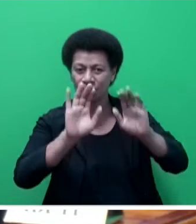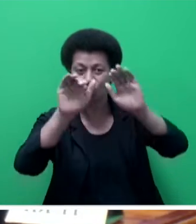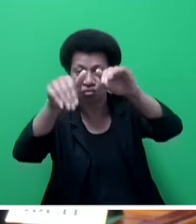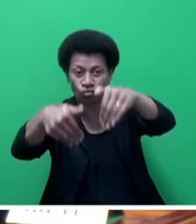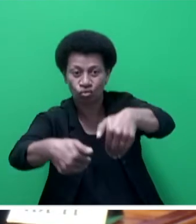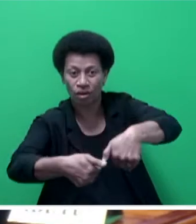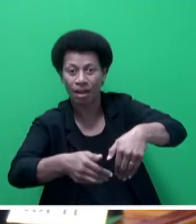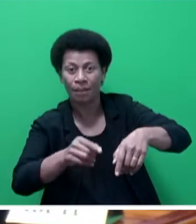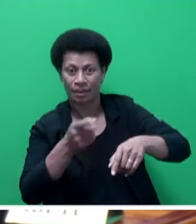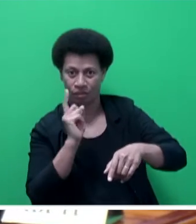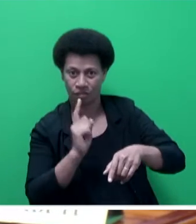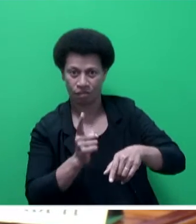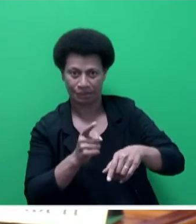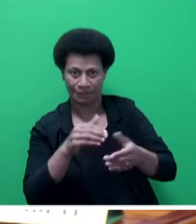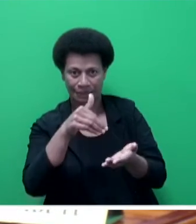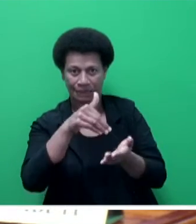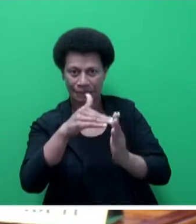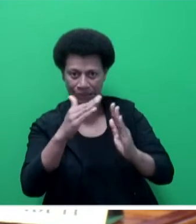of